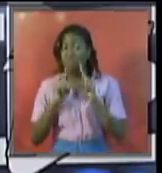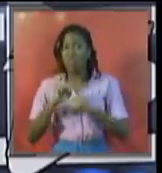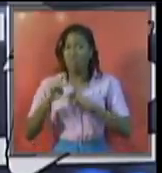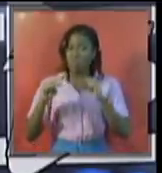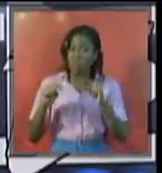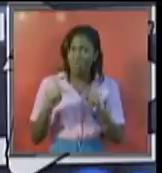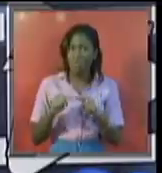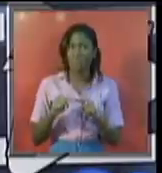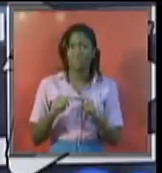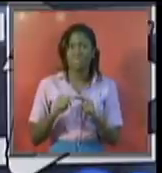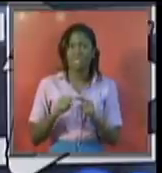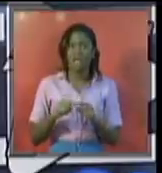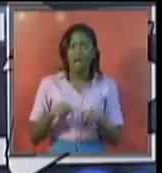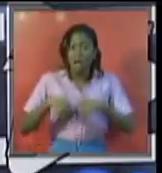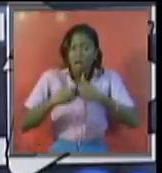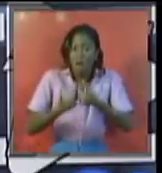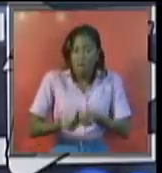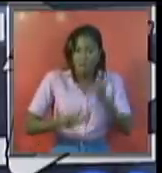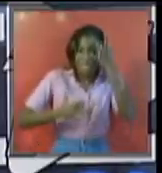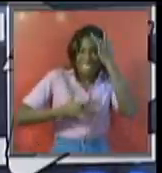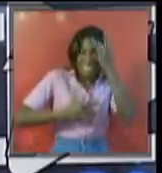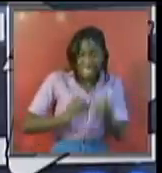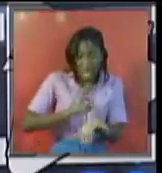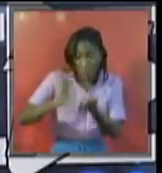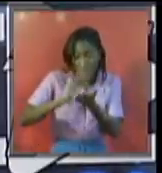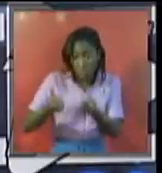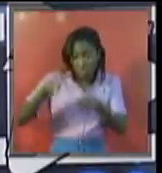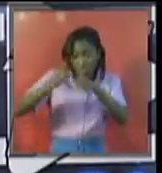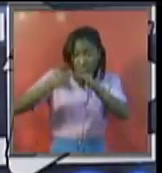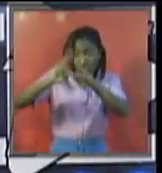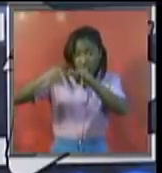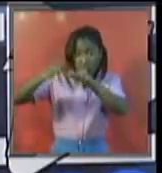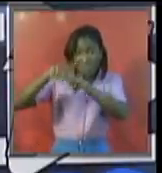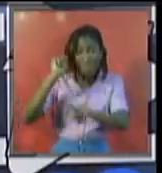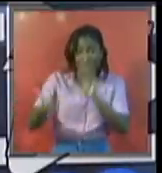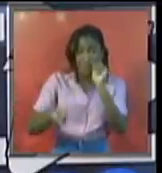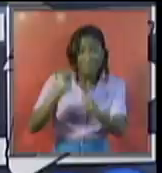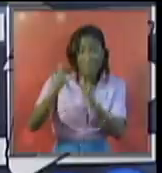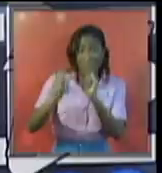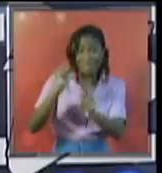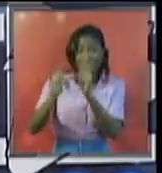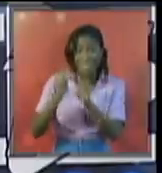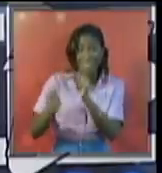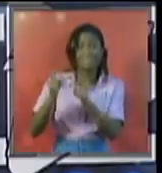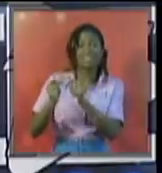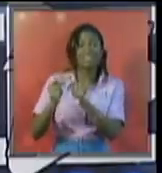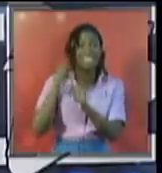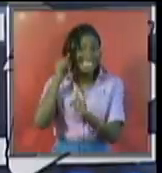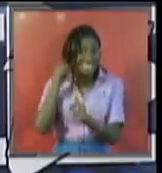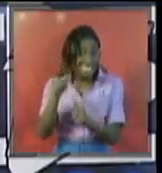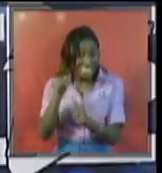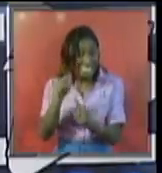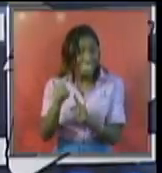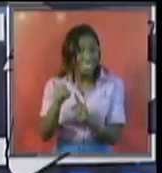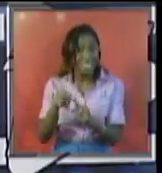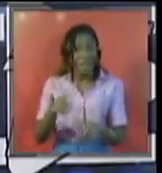to explain in a little more detail. The speed with which the numbers increase, the speed with which a